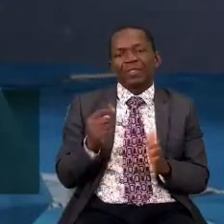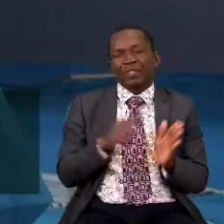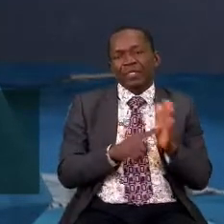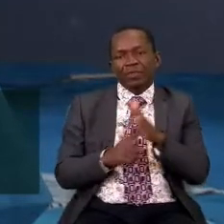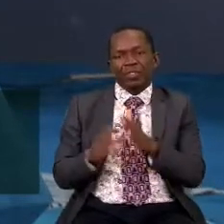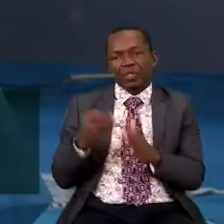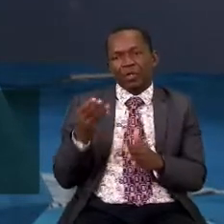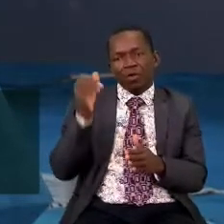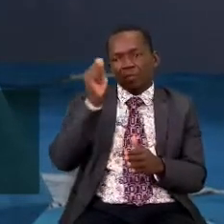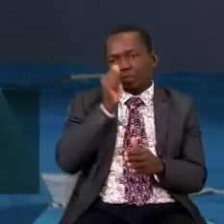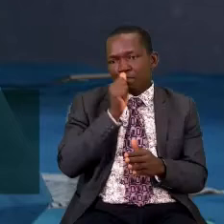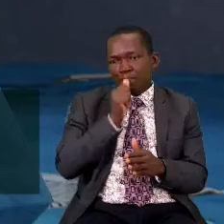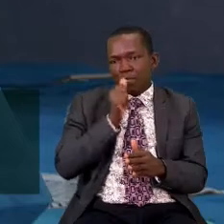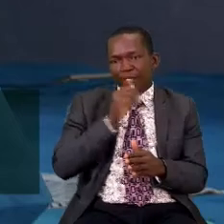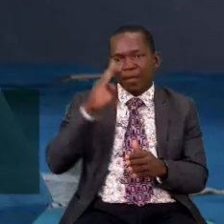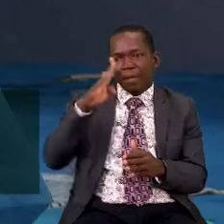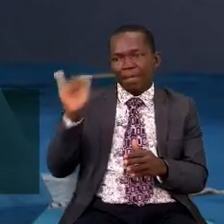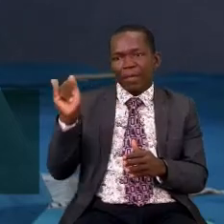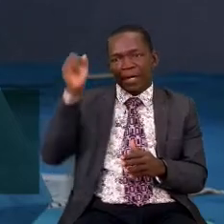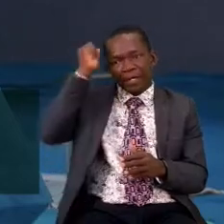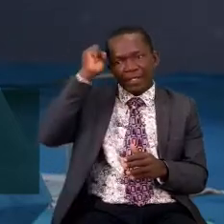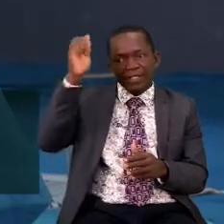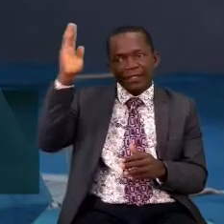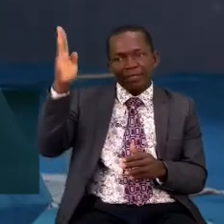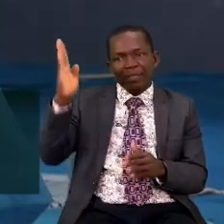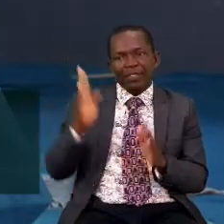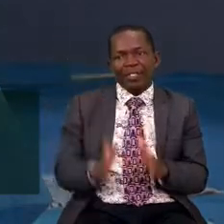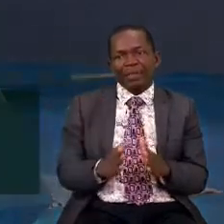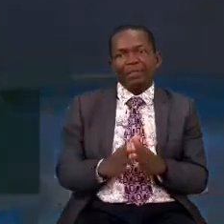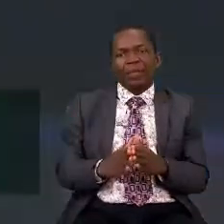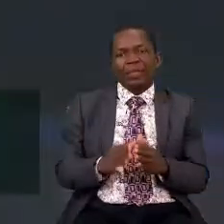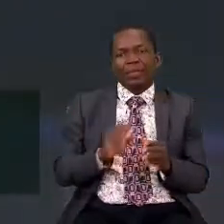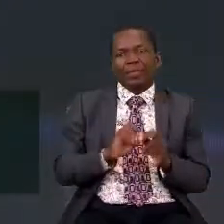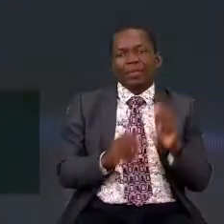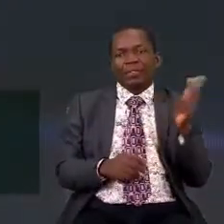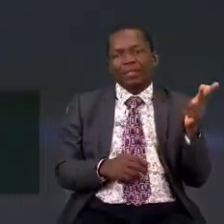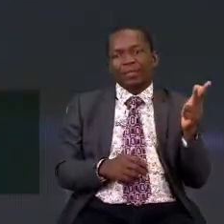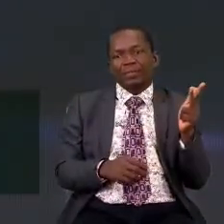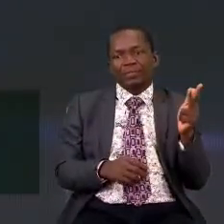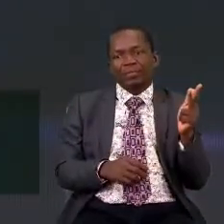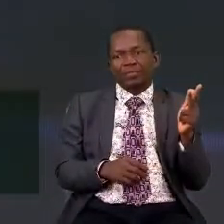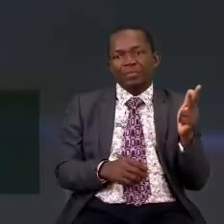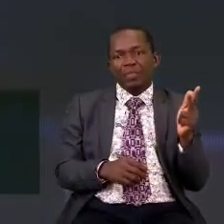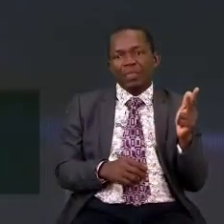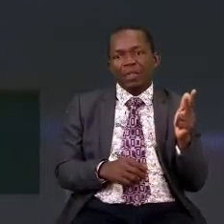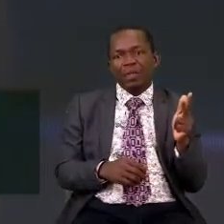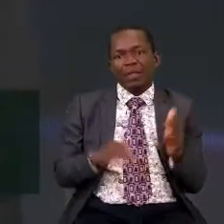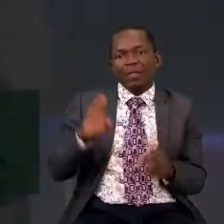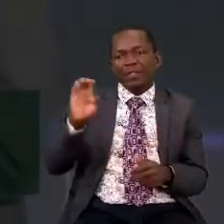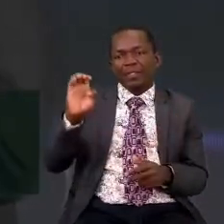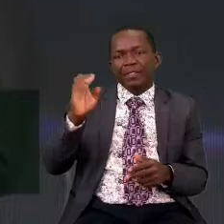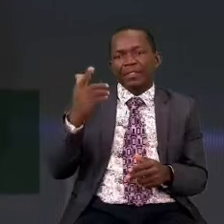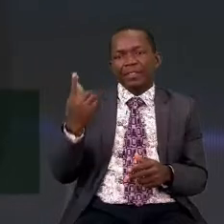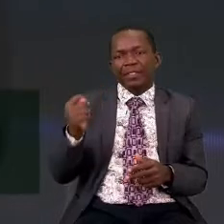delineation. That is the description and the perimeter of his ministry. Look at